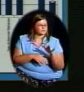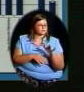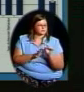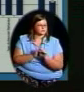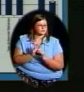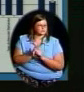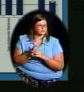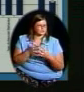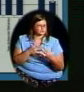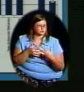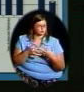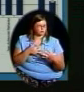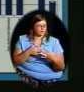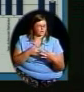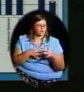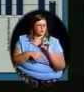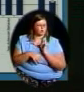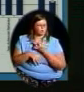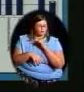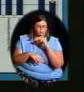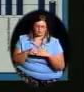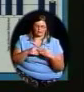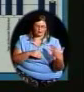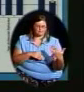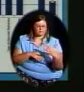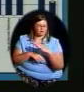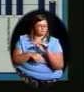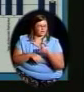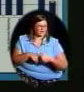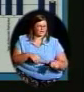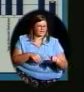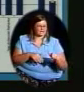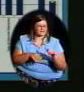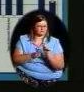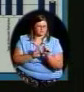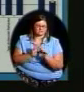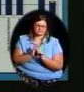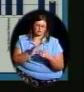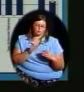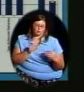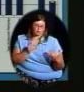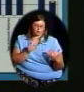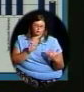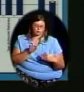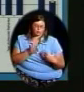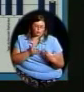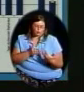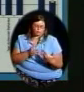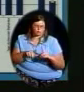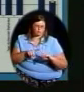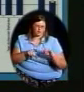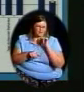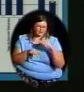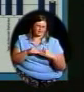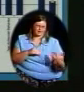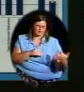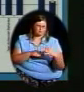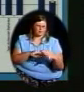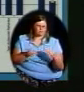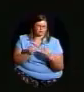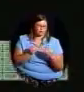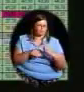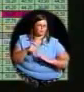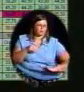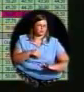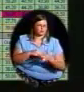we were not above any of the risk factors on the state. We ran close on some, but we weren't totally above, more than 5 points.